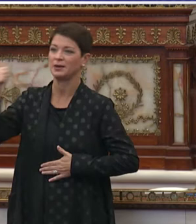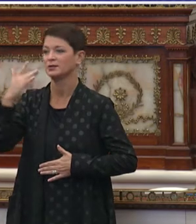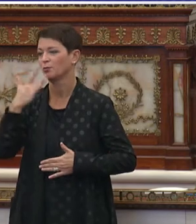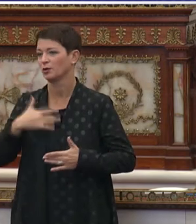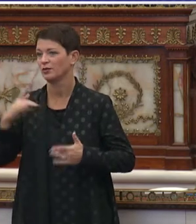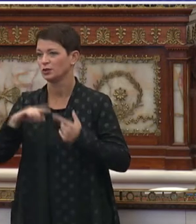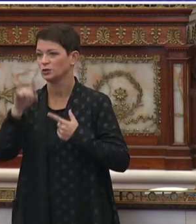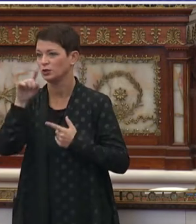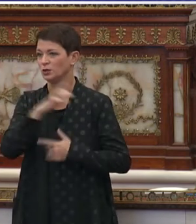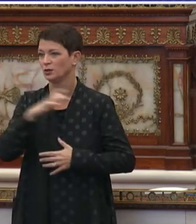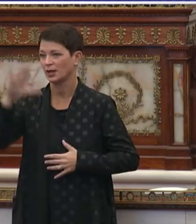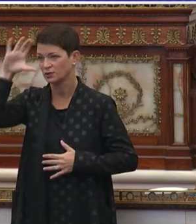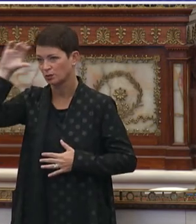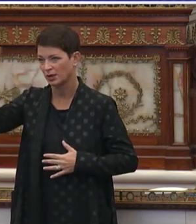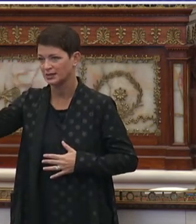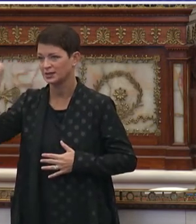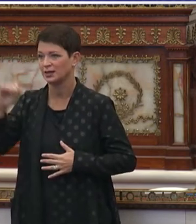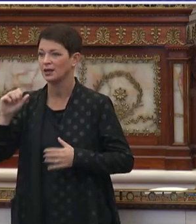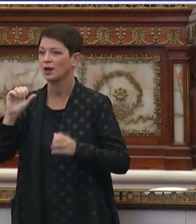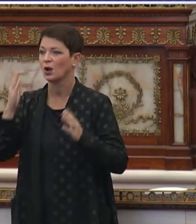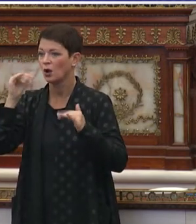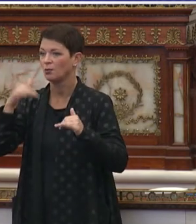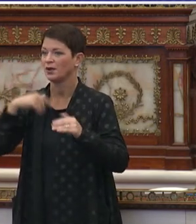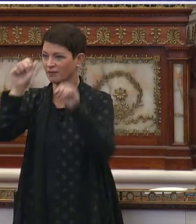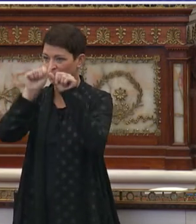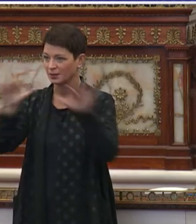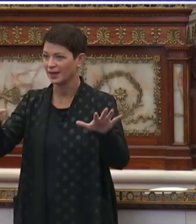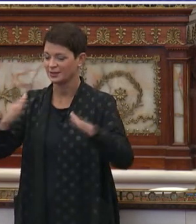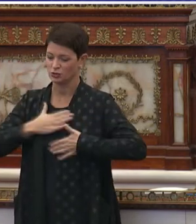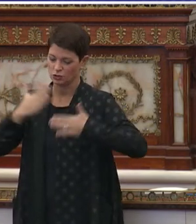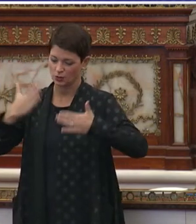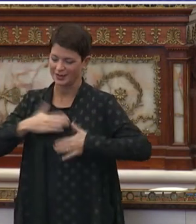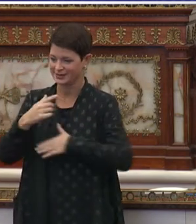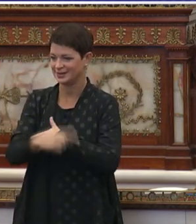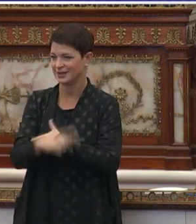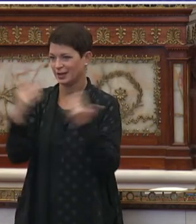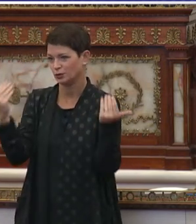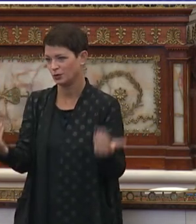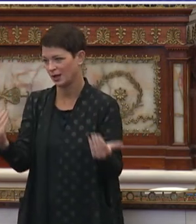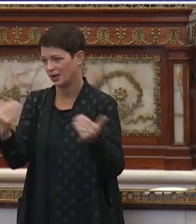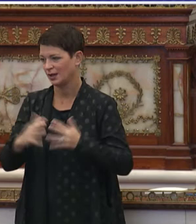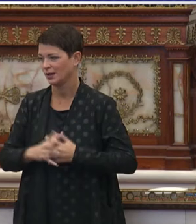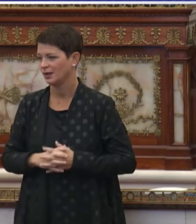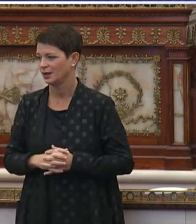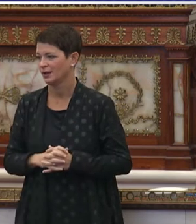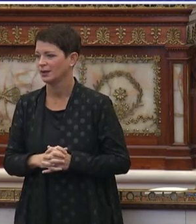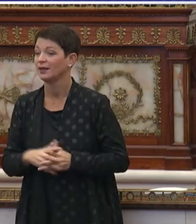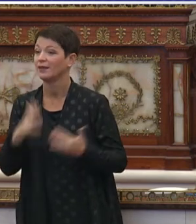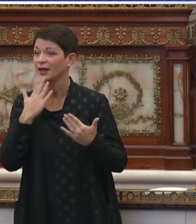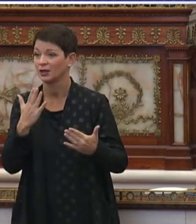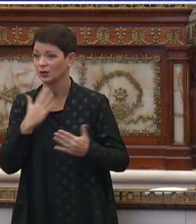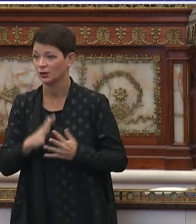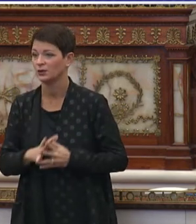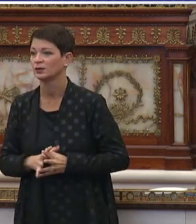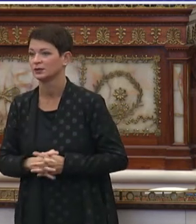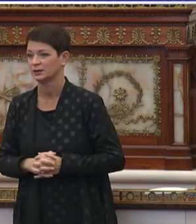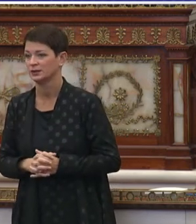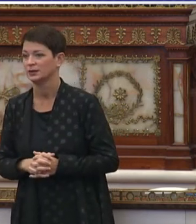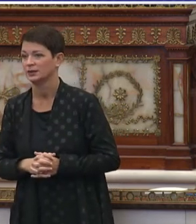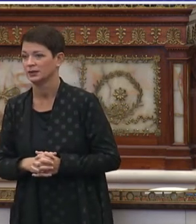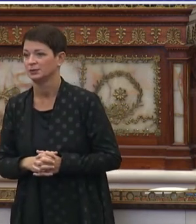birthdays to you, Council President. May you have a blessed, joyous day today. Thank you. Thank you,